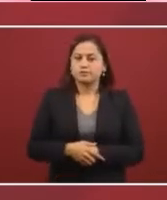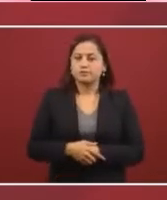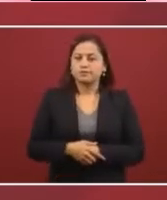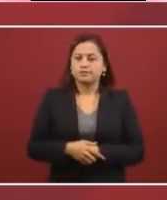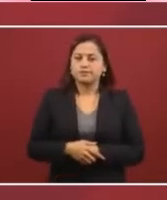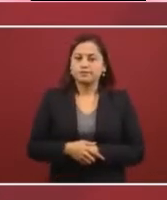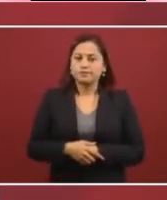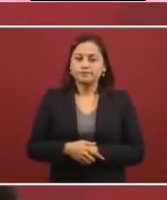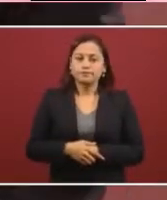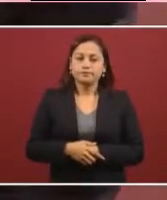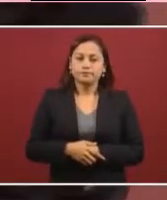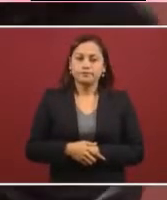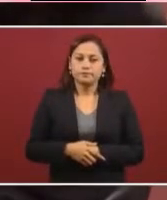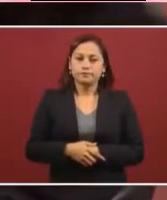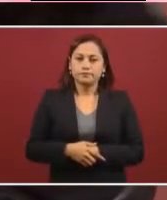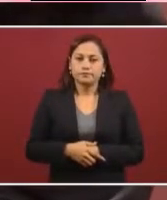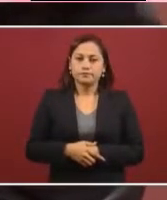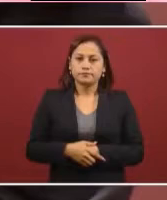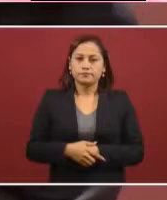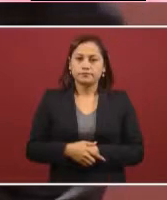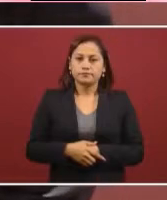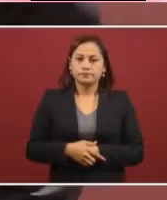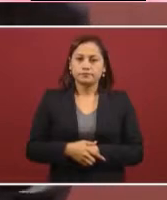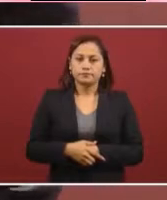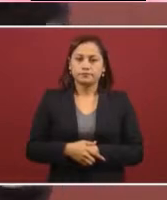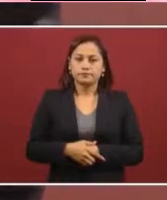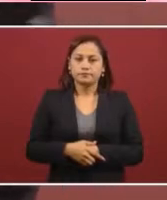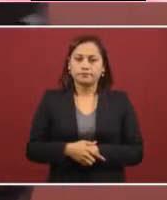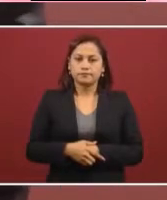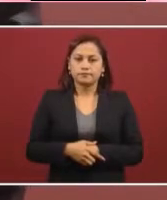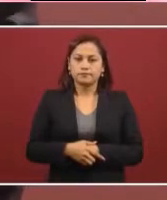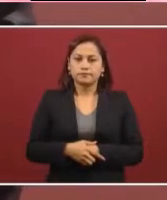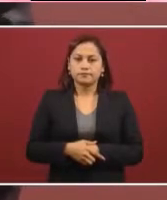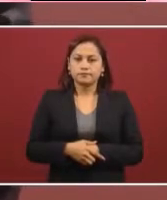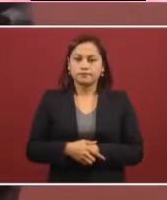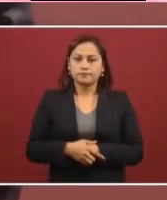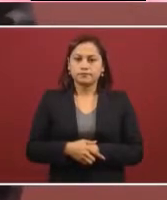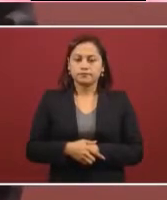with the security or assurance